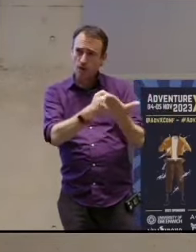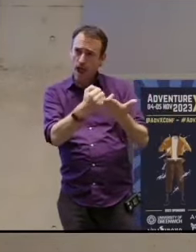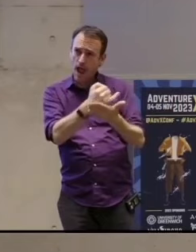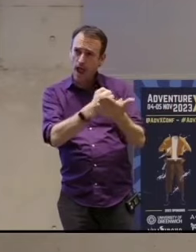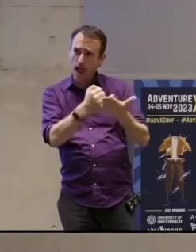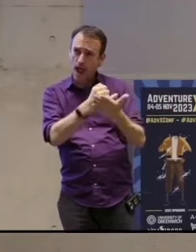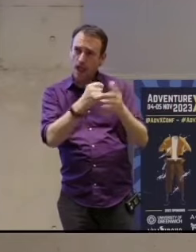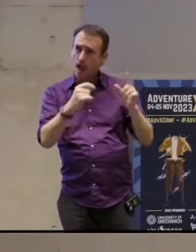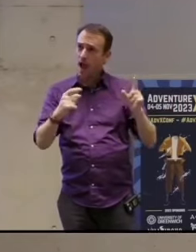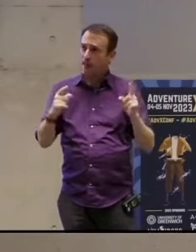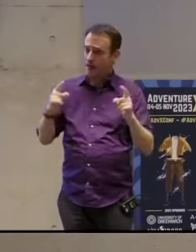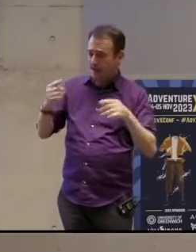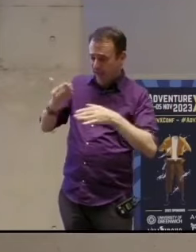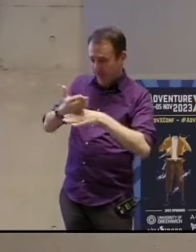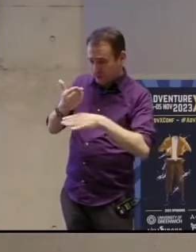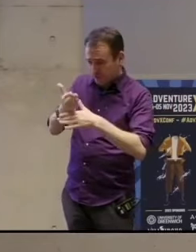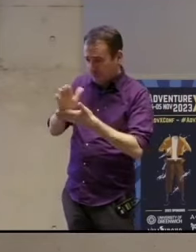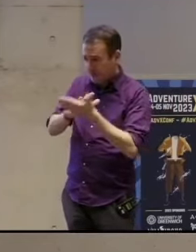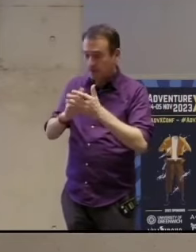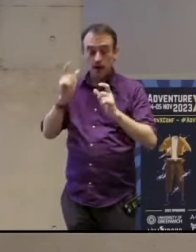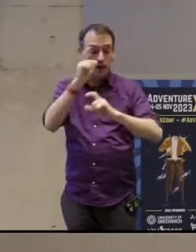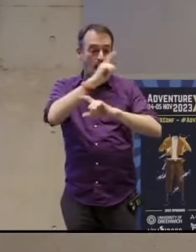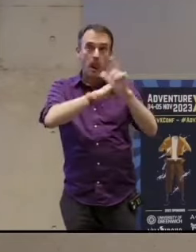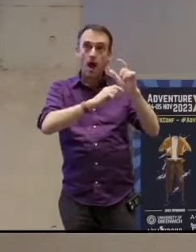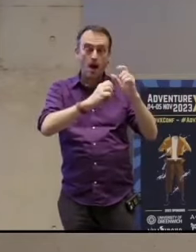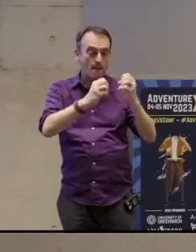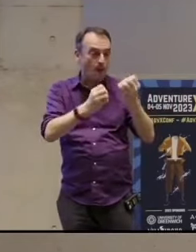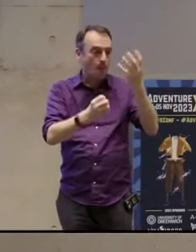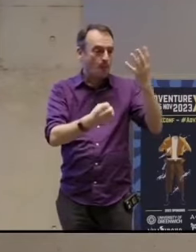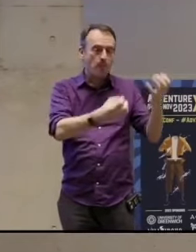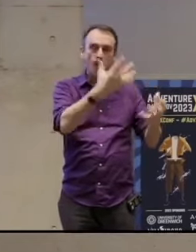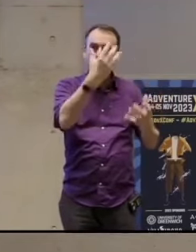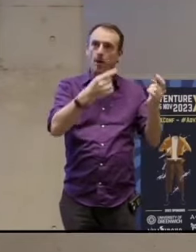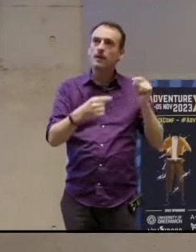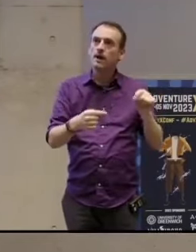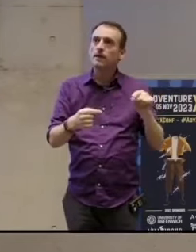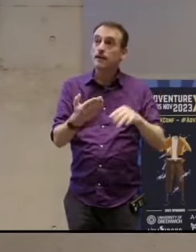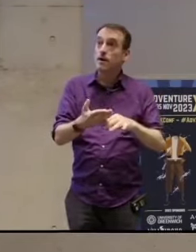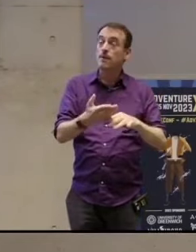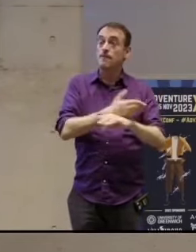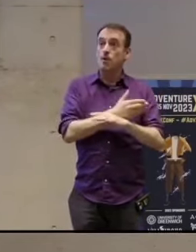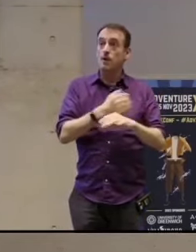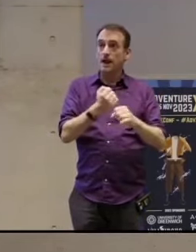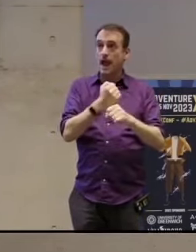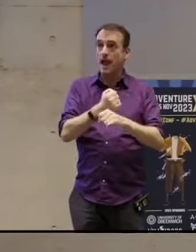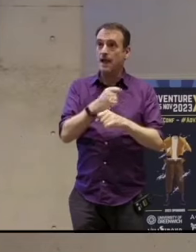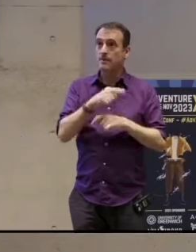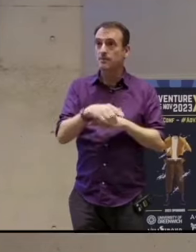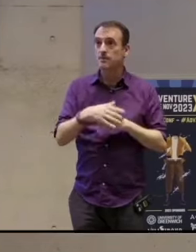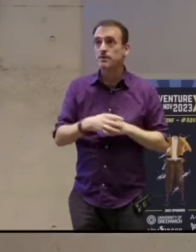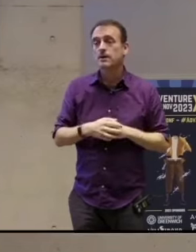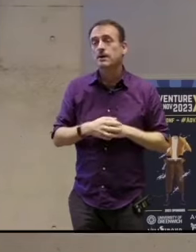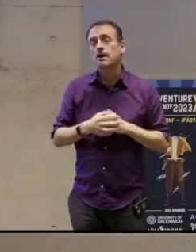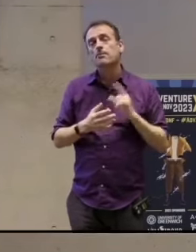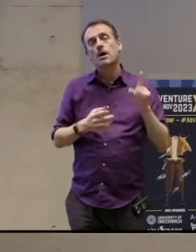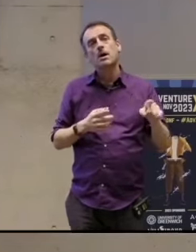before we knew very much about dementia at all, because I guess that was our perception, you know, it's memory loss and it's regaining